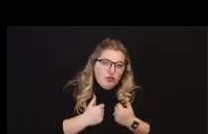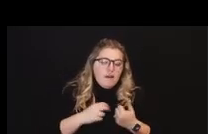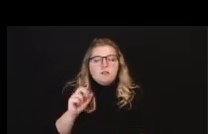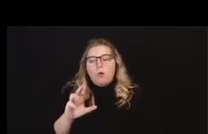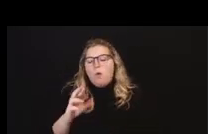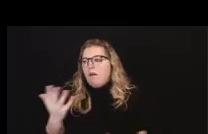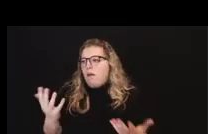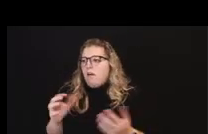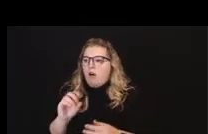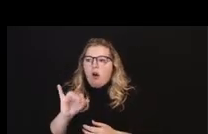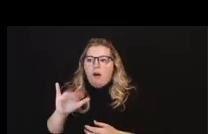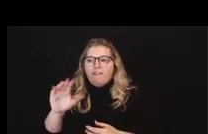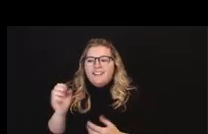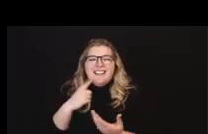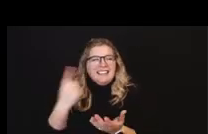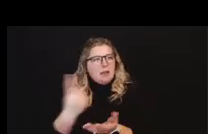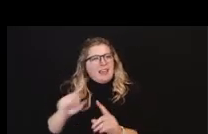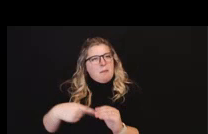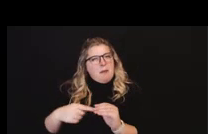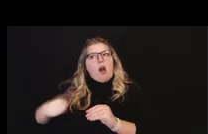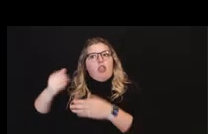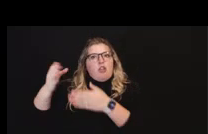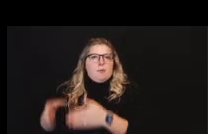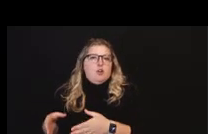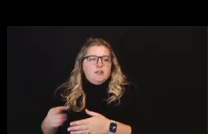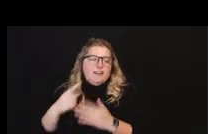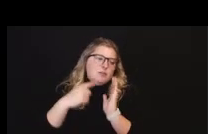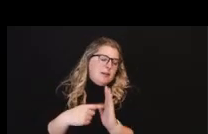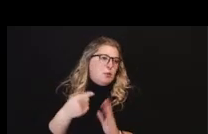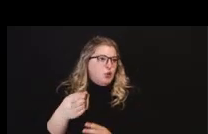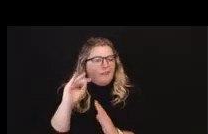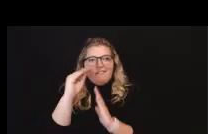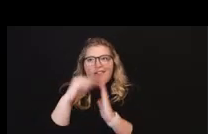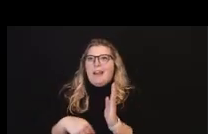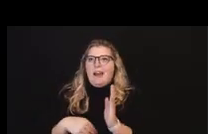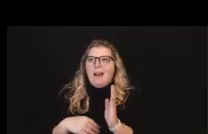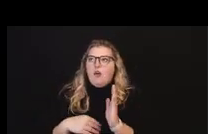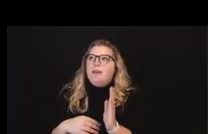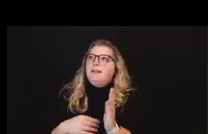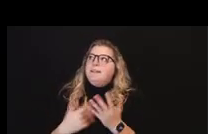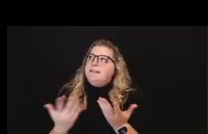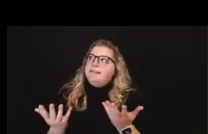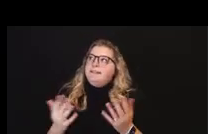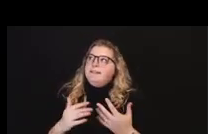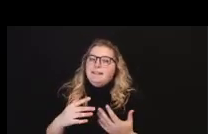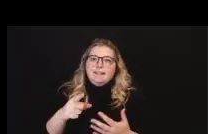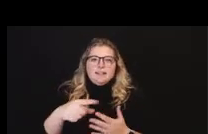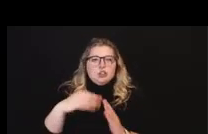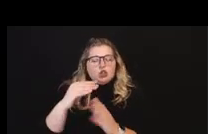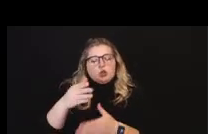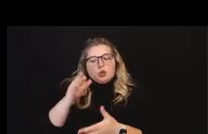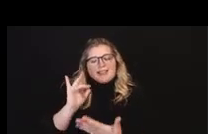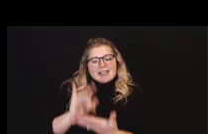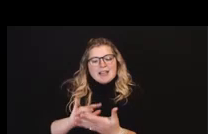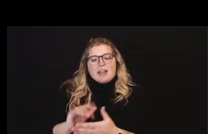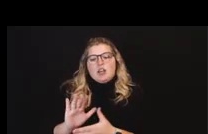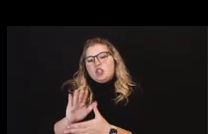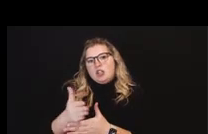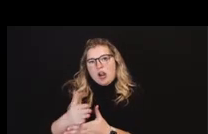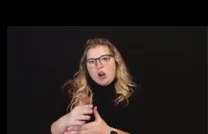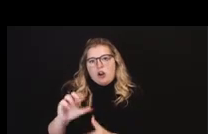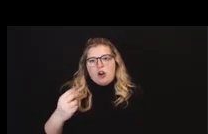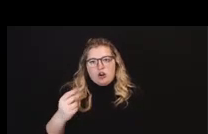something that's about someone else. You're doing, say you're filling in a, you click a share icon, and it says, you know, I want to